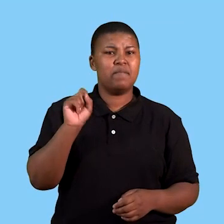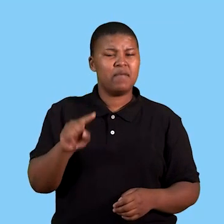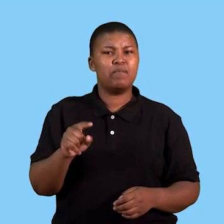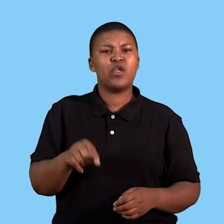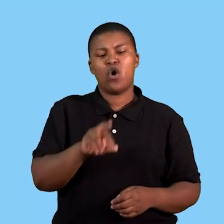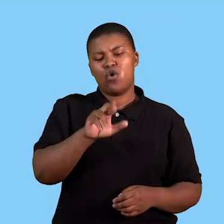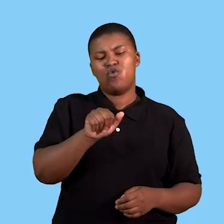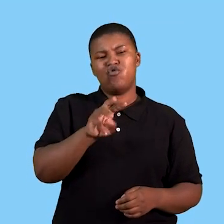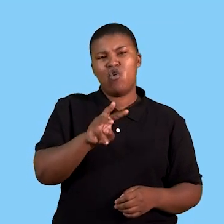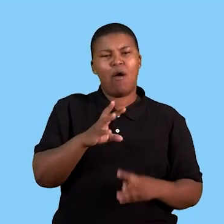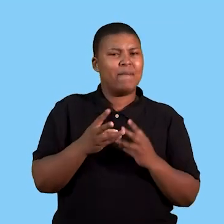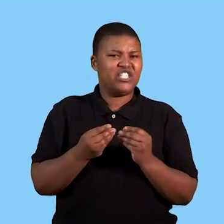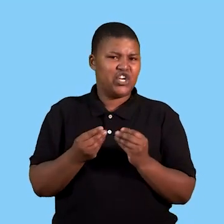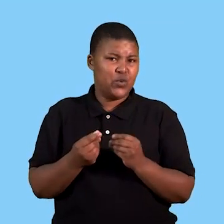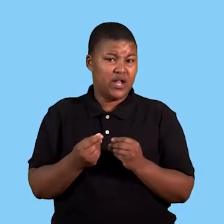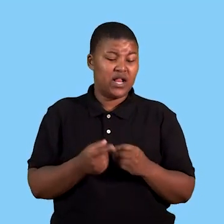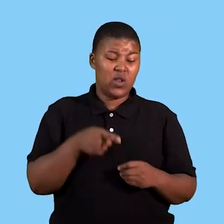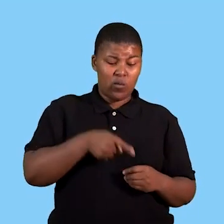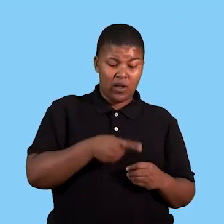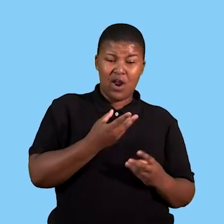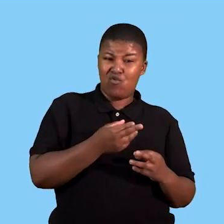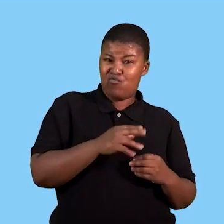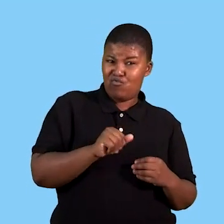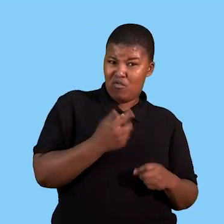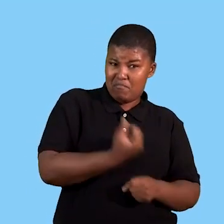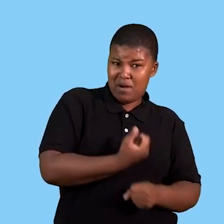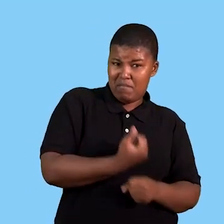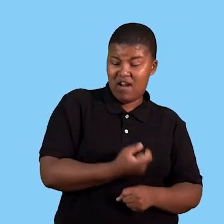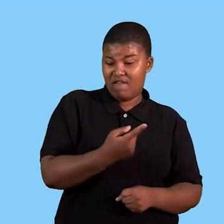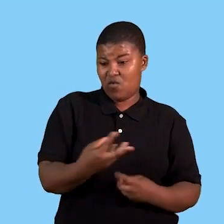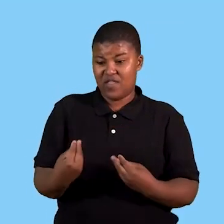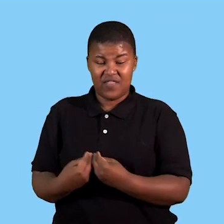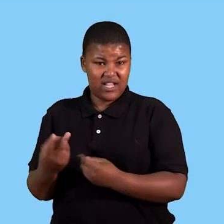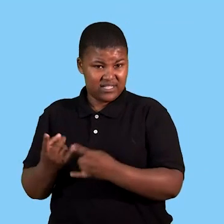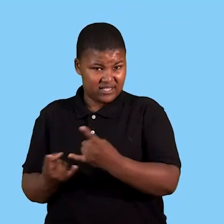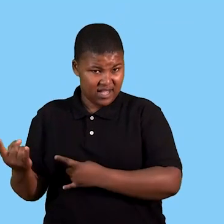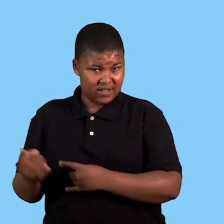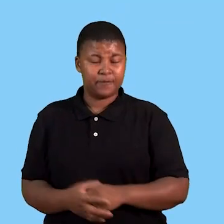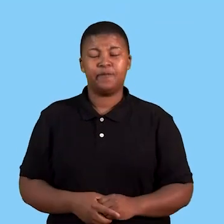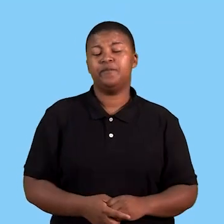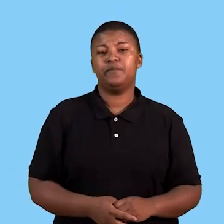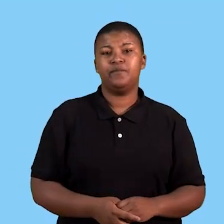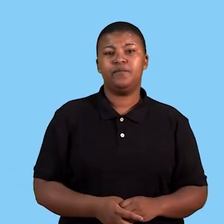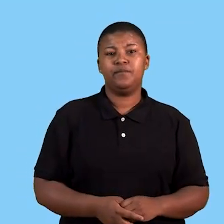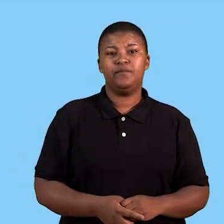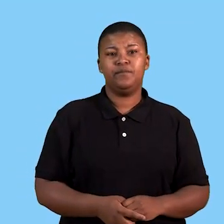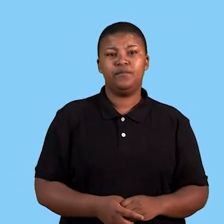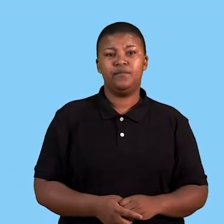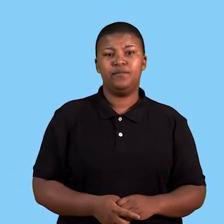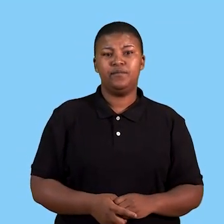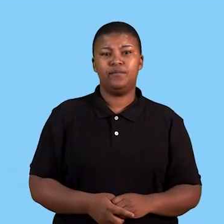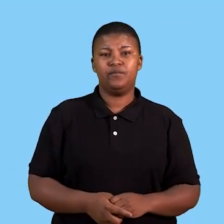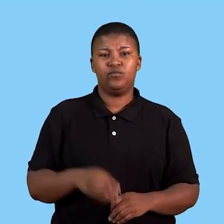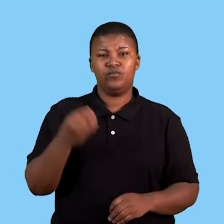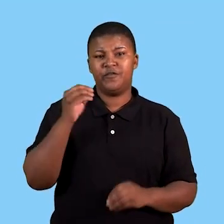is our raw materials, the materials we use in production. So if we have, let